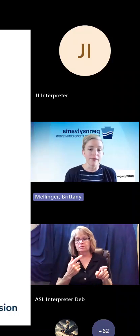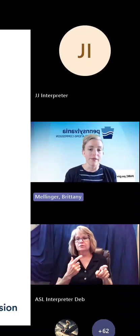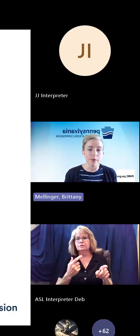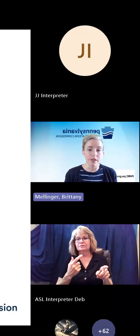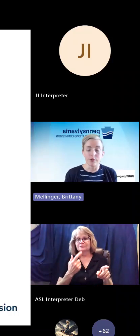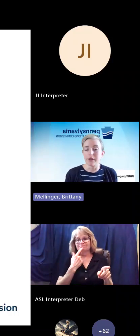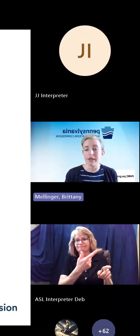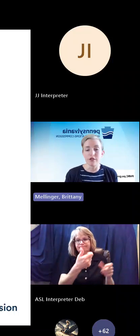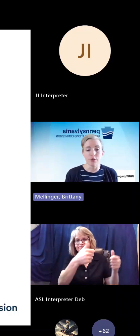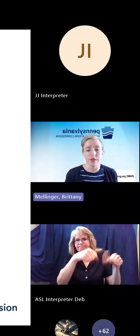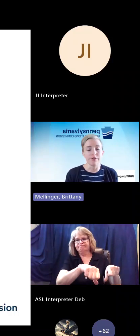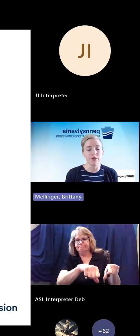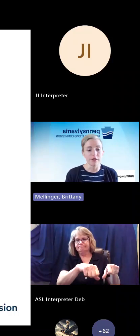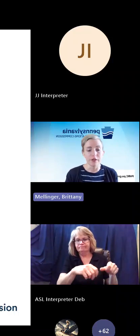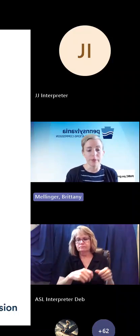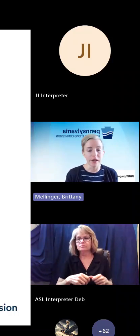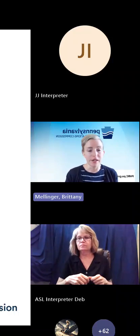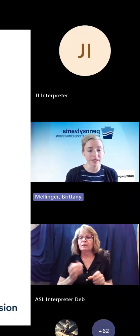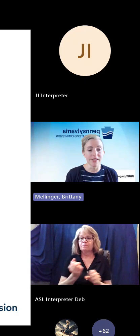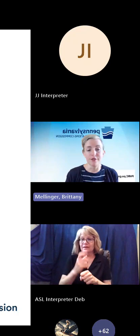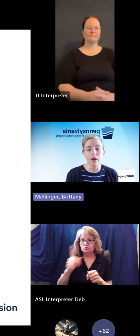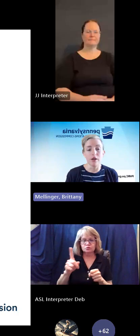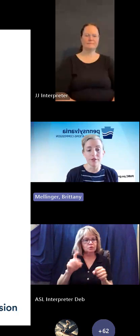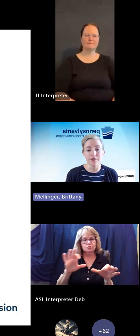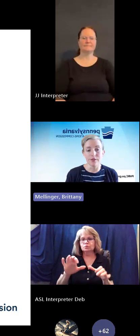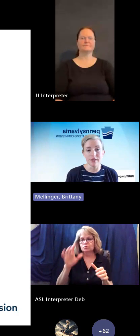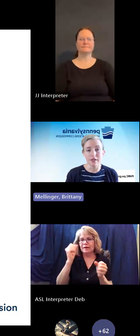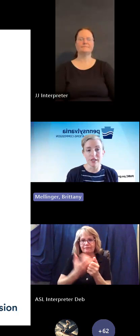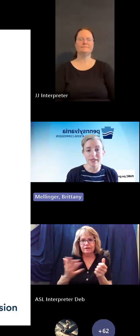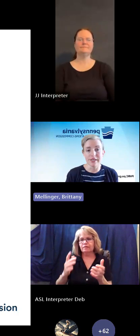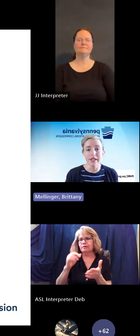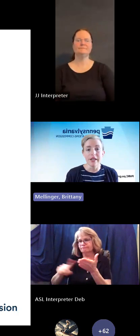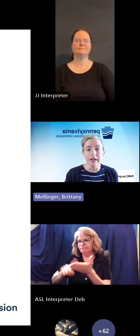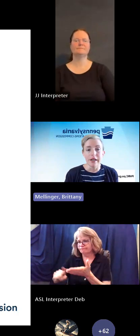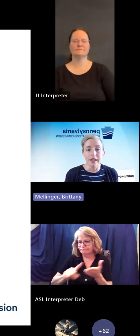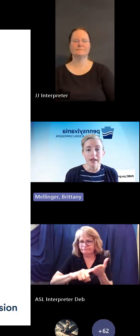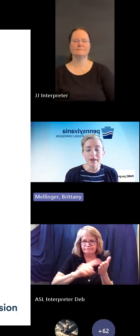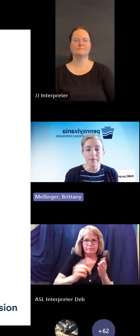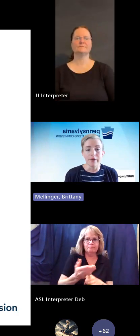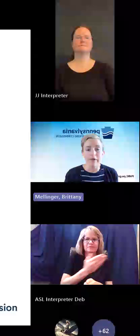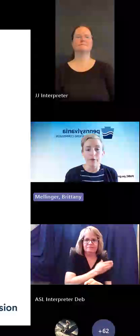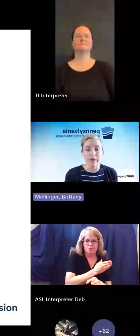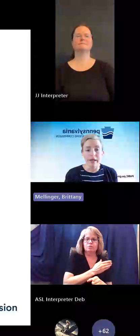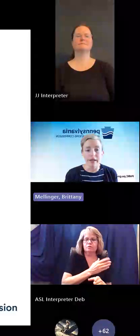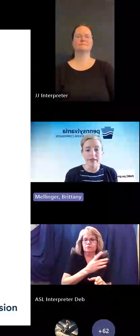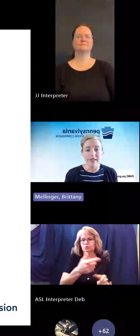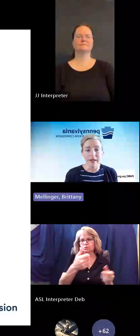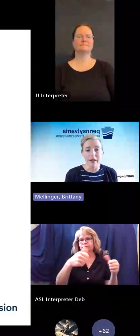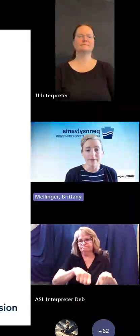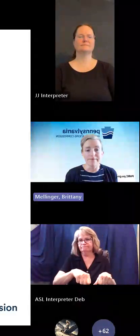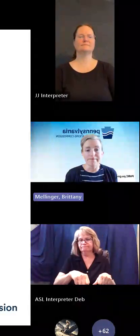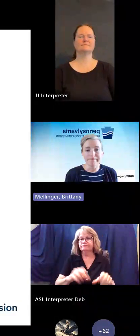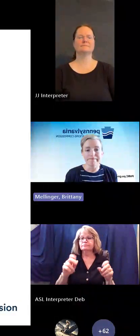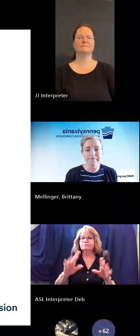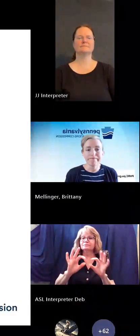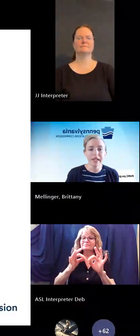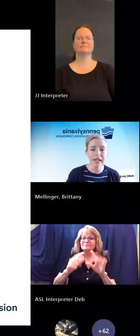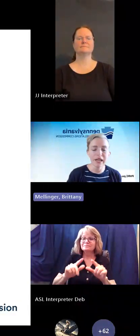deny this request. You want to make sure that you've checked all your boxes and do all of your due diligence before making that